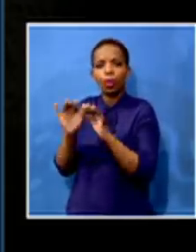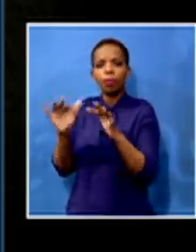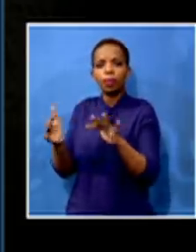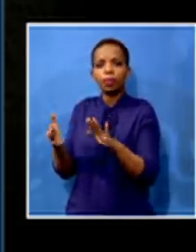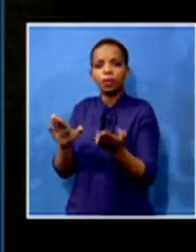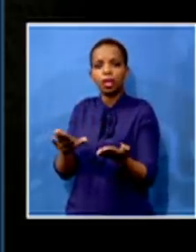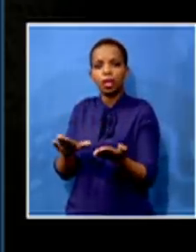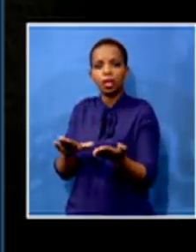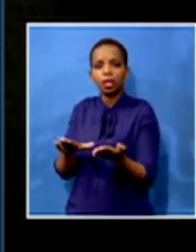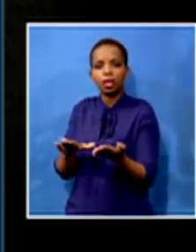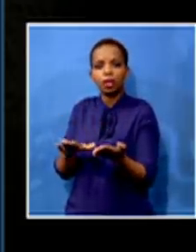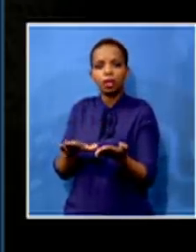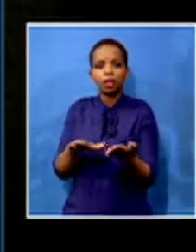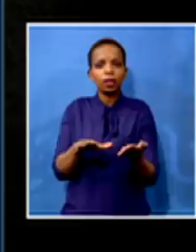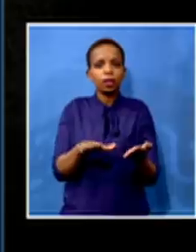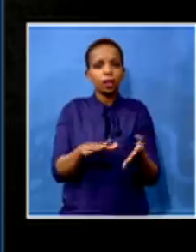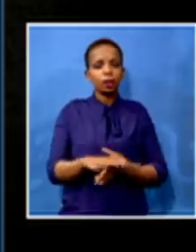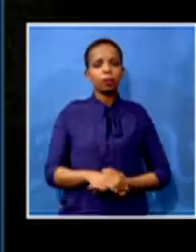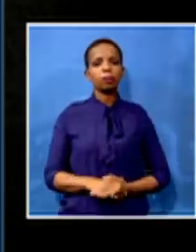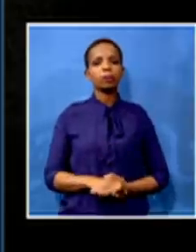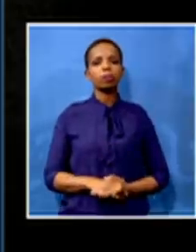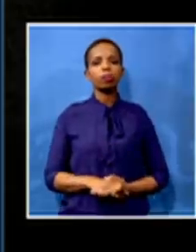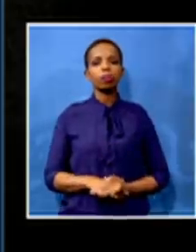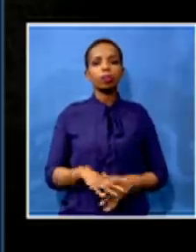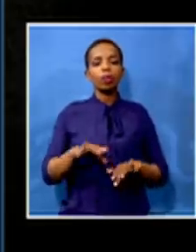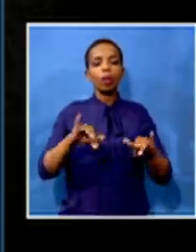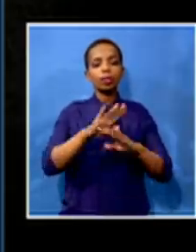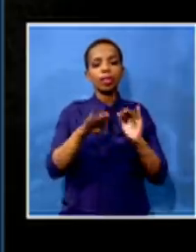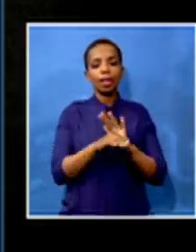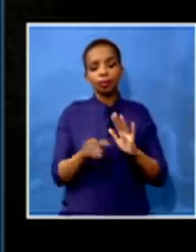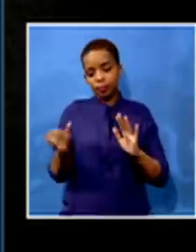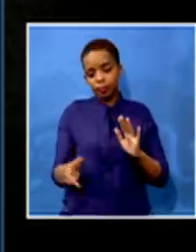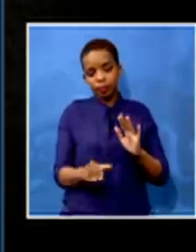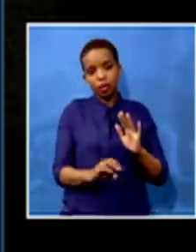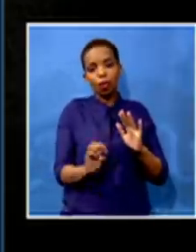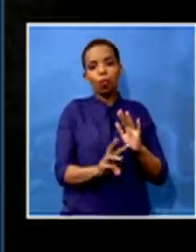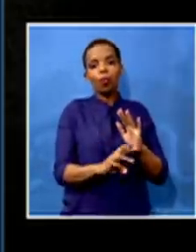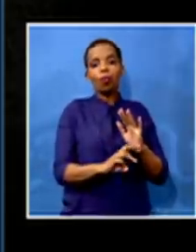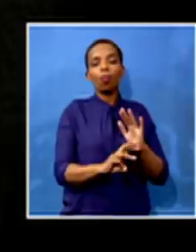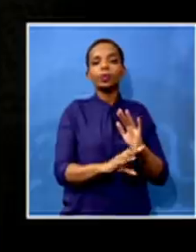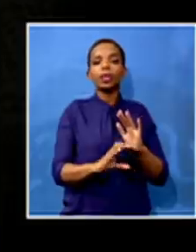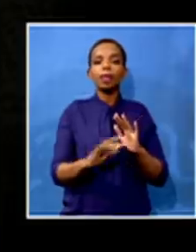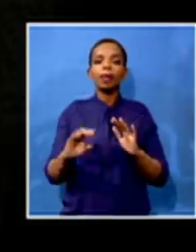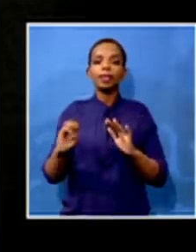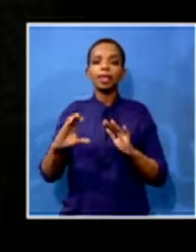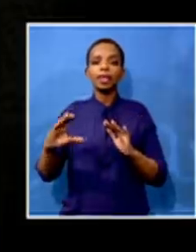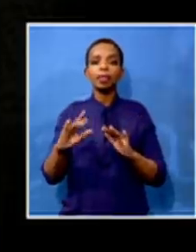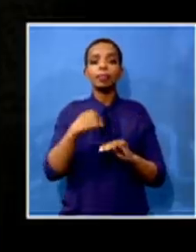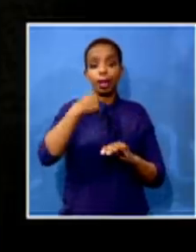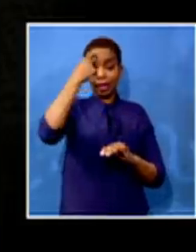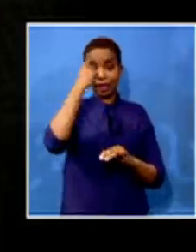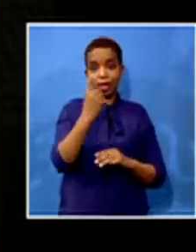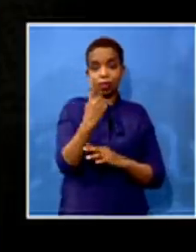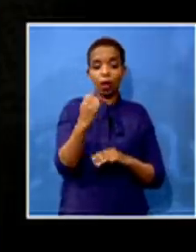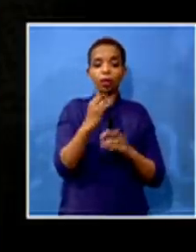coastal provinces? I think it's one of those issues that our MEC here has to actually